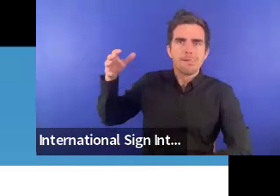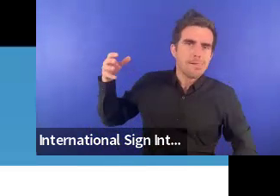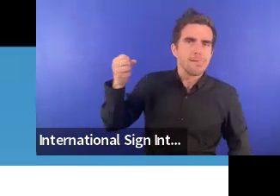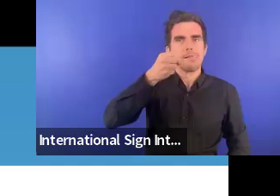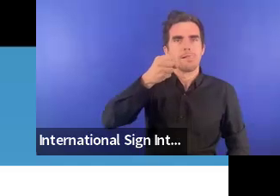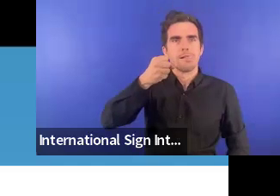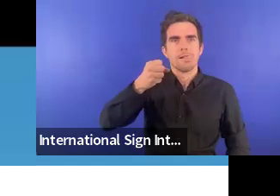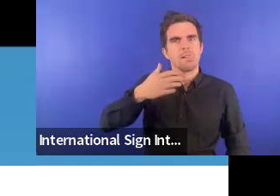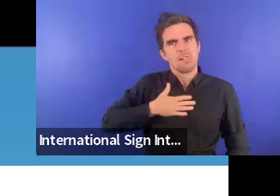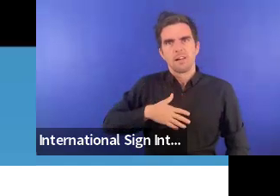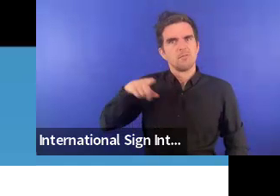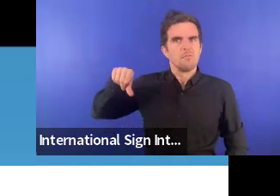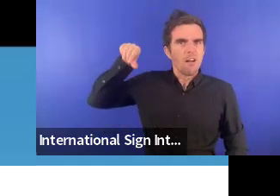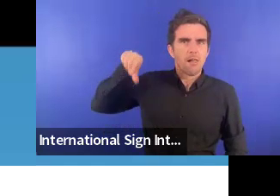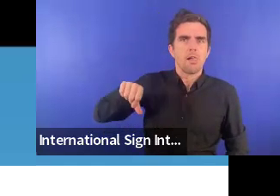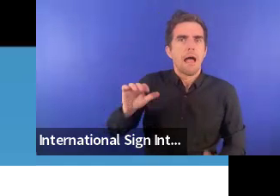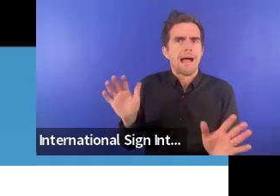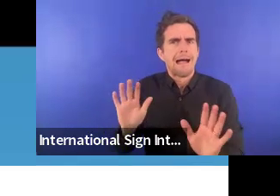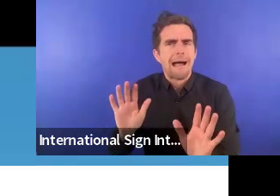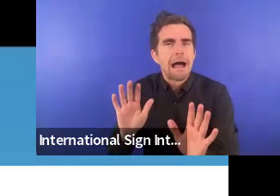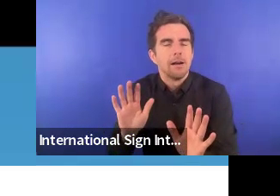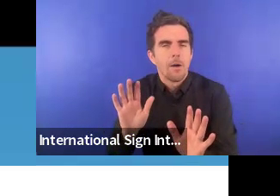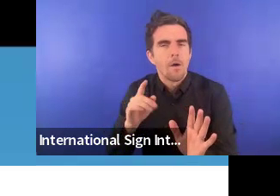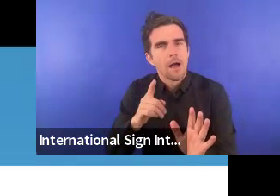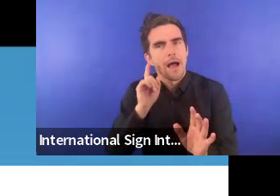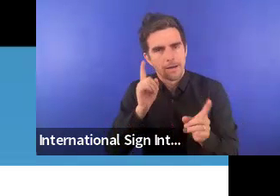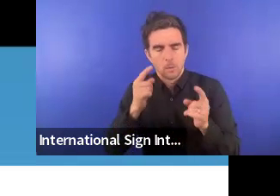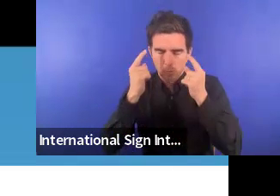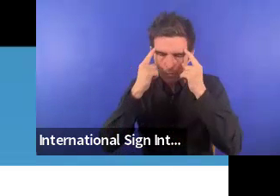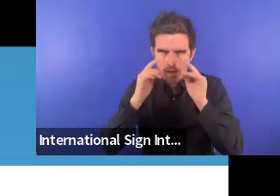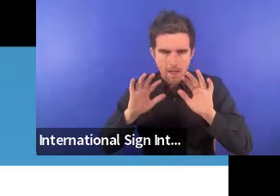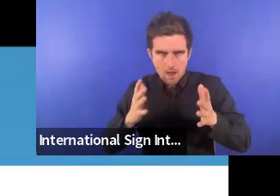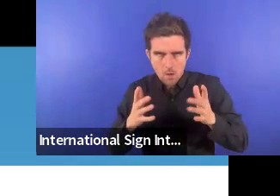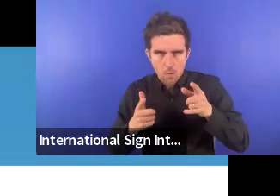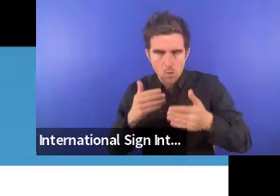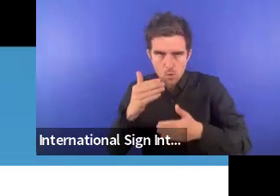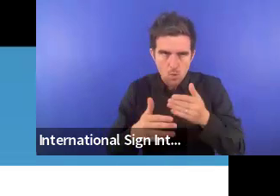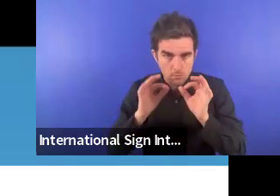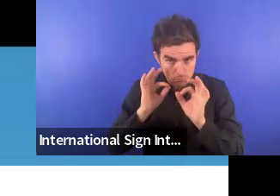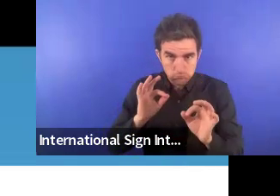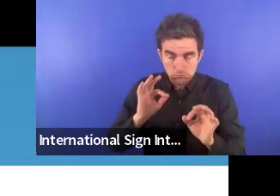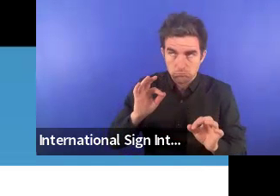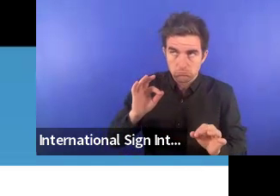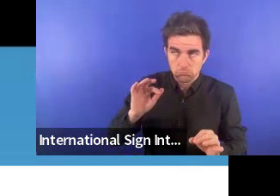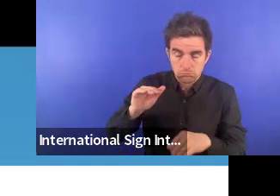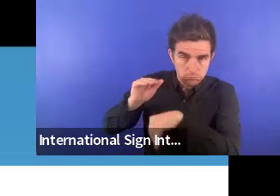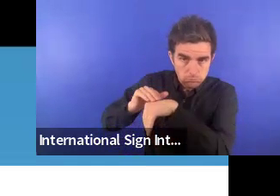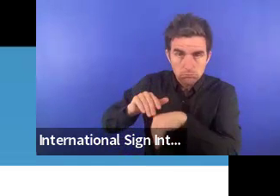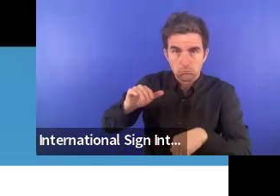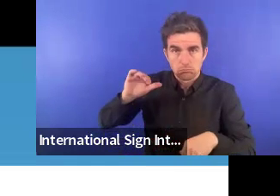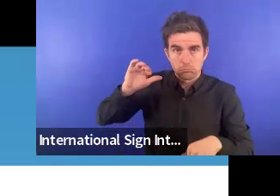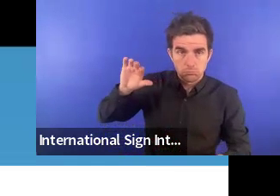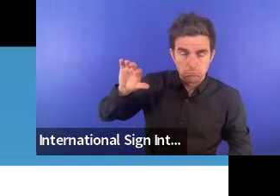do that, but it can also be helpful. You want to, if you hear about a public event